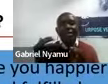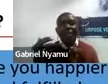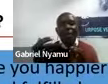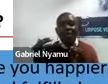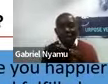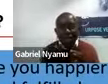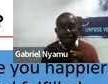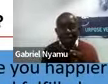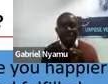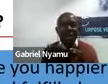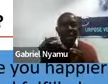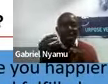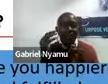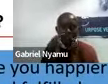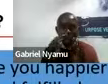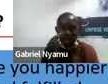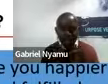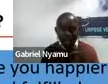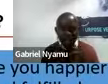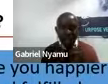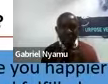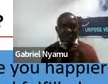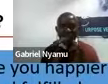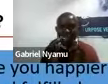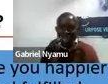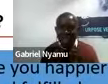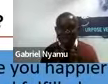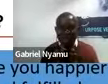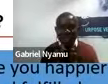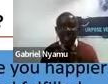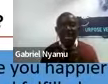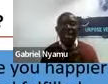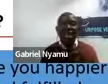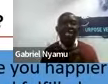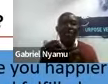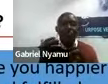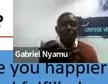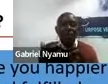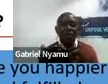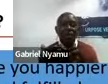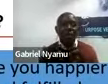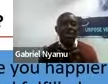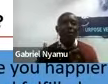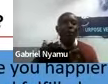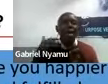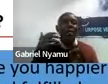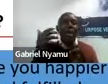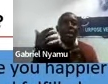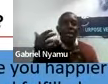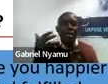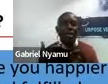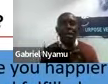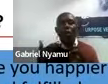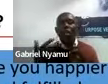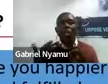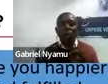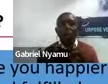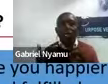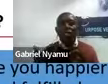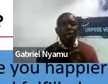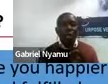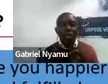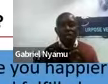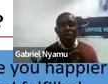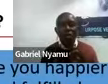but within myself, I have my niche. I know what exactly I'm doing, and that gives me more fulfillment that even when I'm related, we